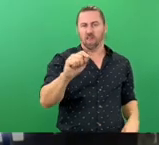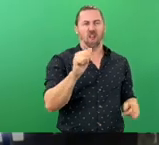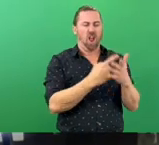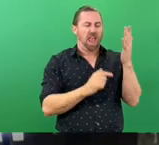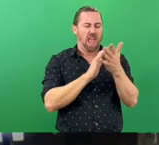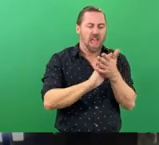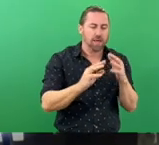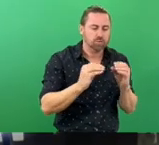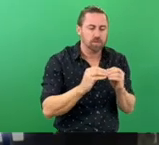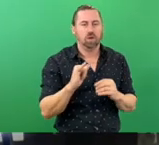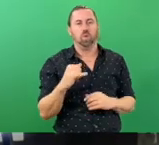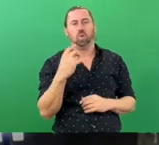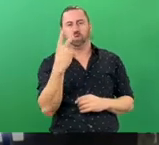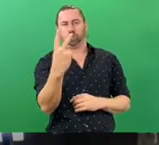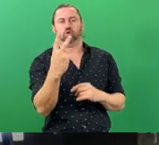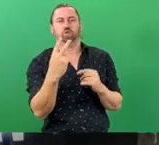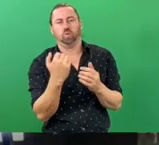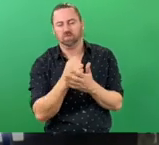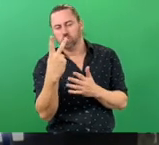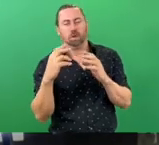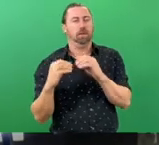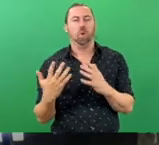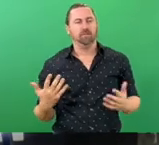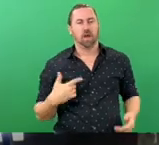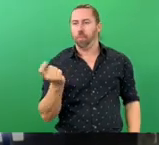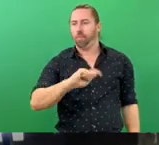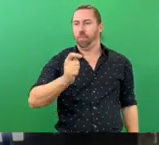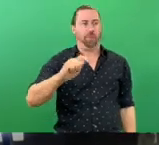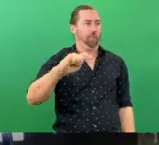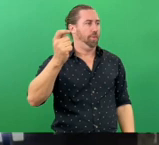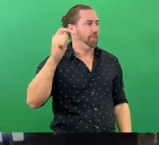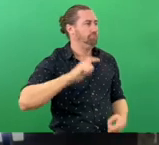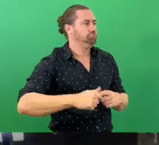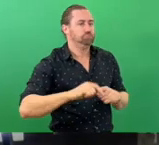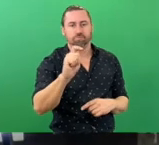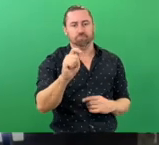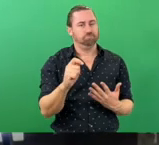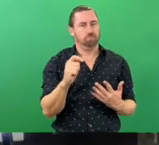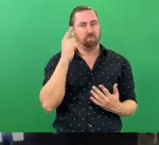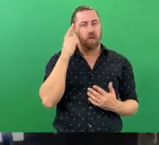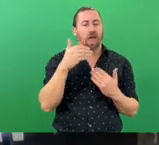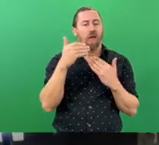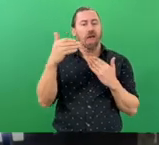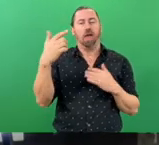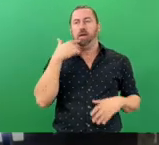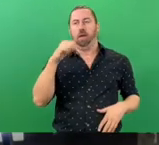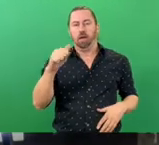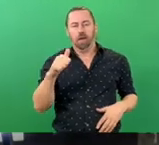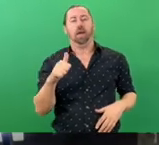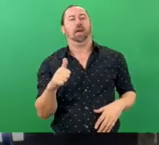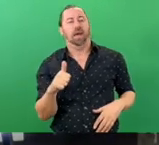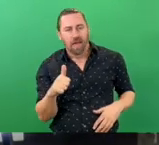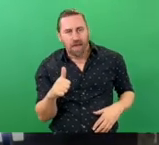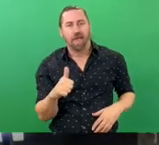only HB or number two pencils for our entire lives. And so I hope after this workshop, you really become sensitive